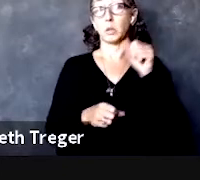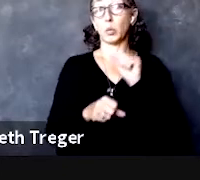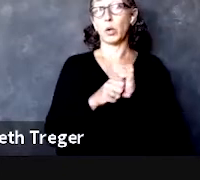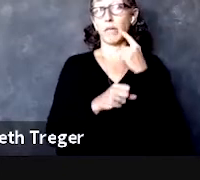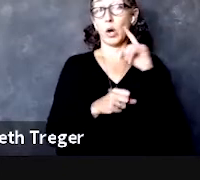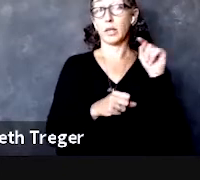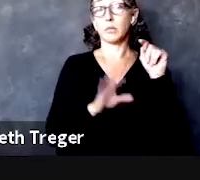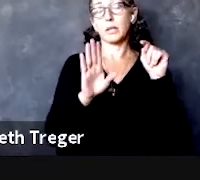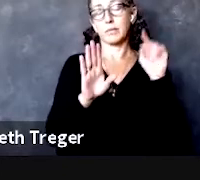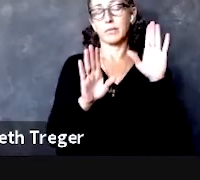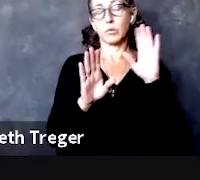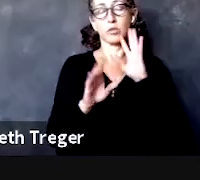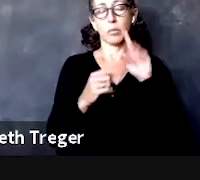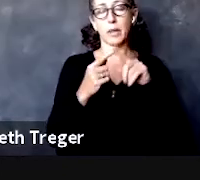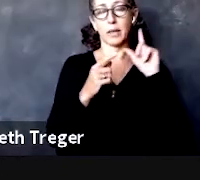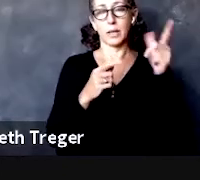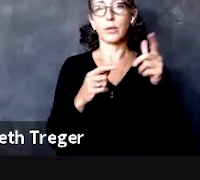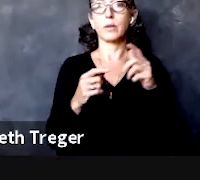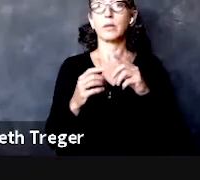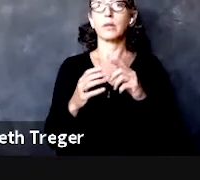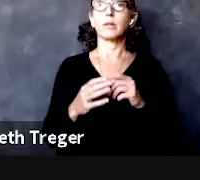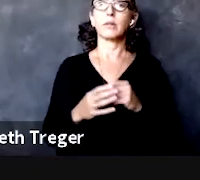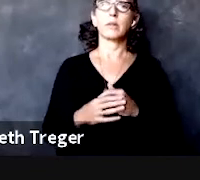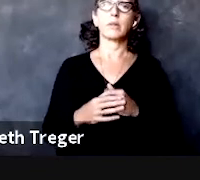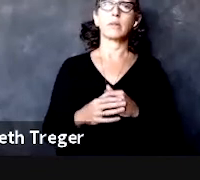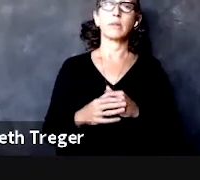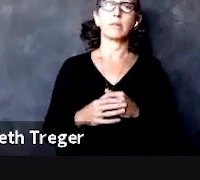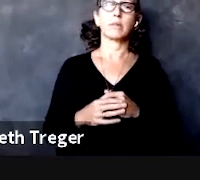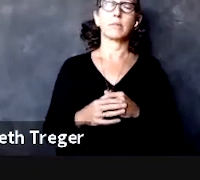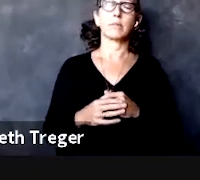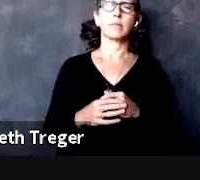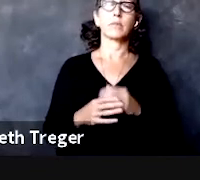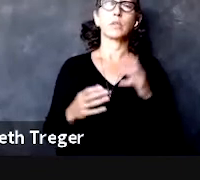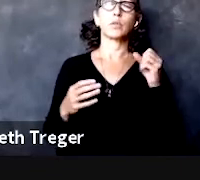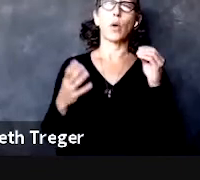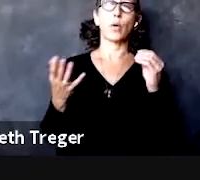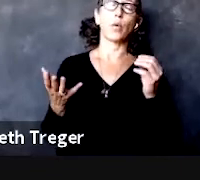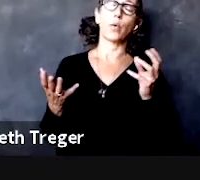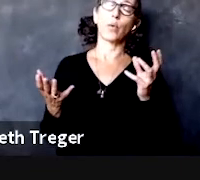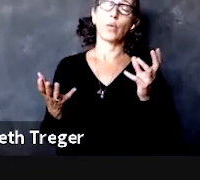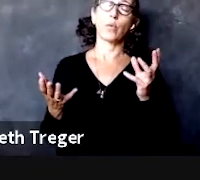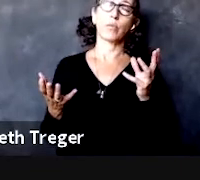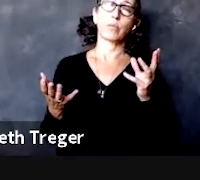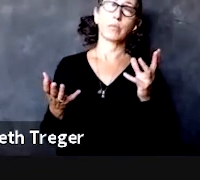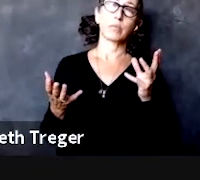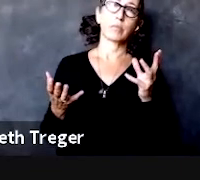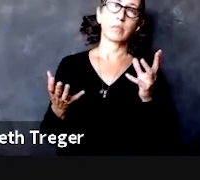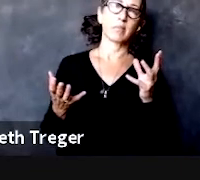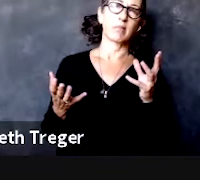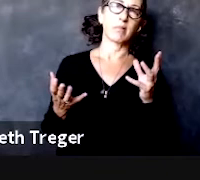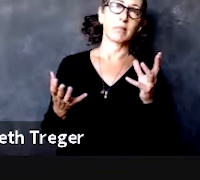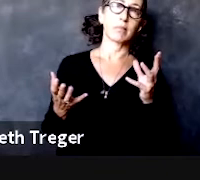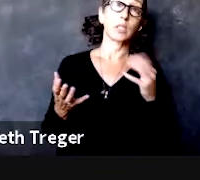to that if we can. So it actually, just to drive this point home, when you say the unemployed,